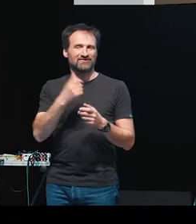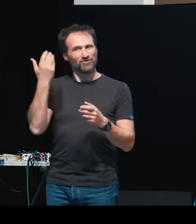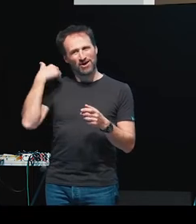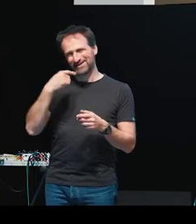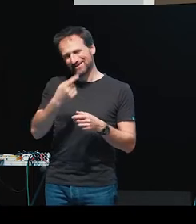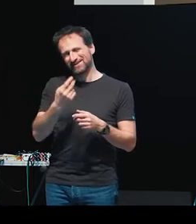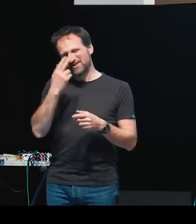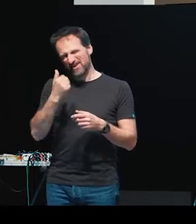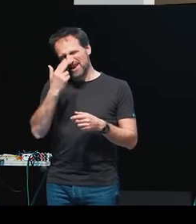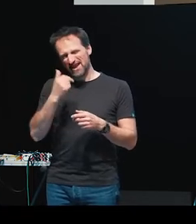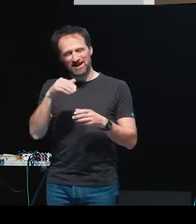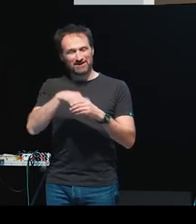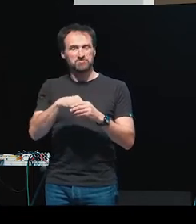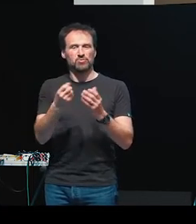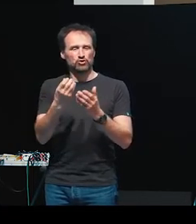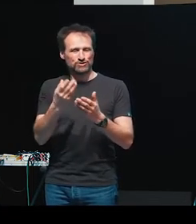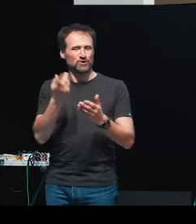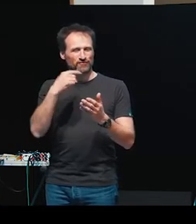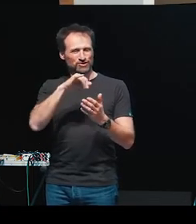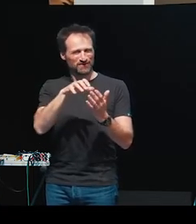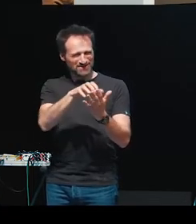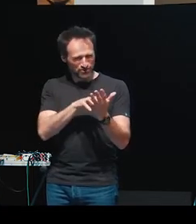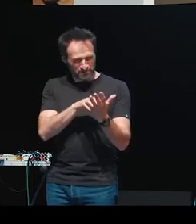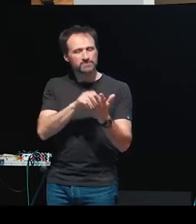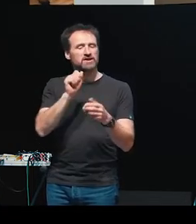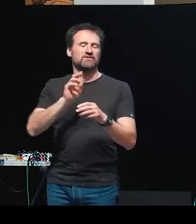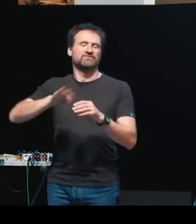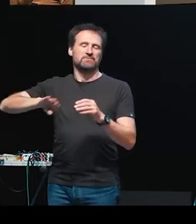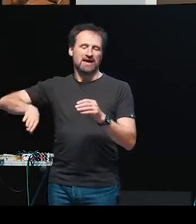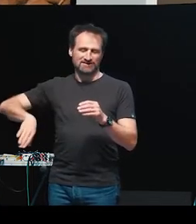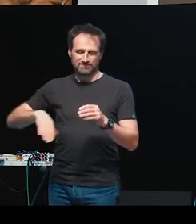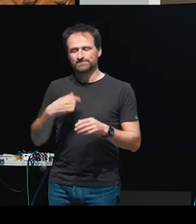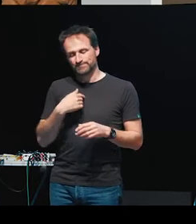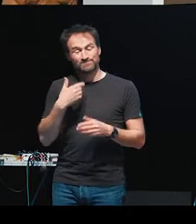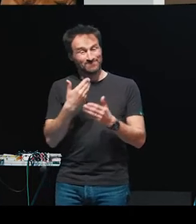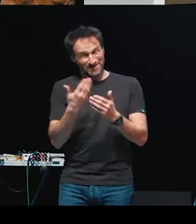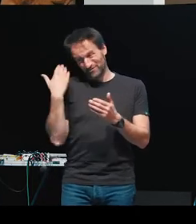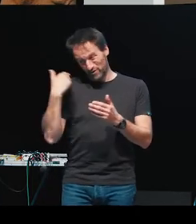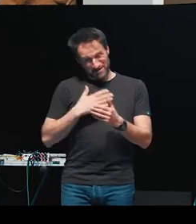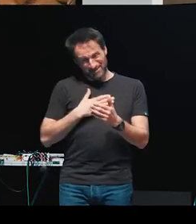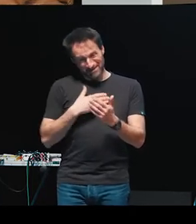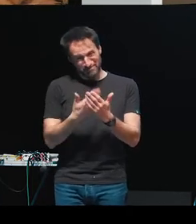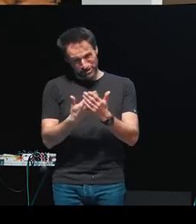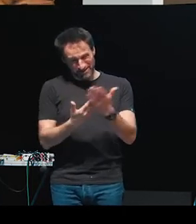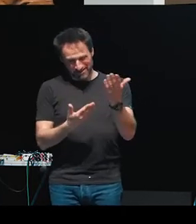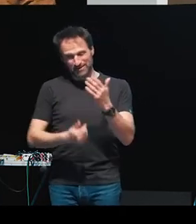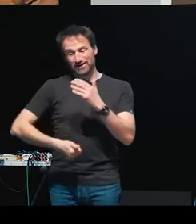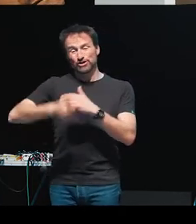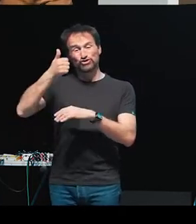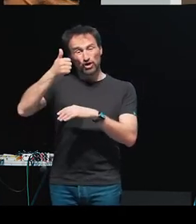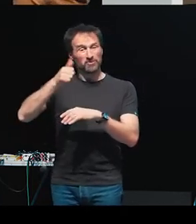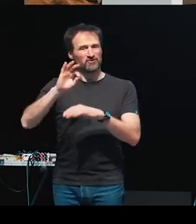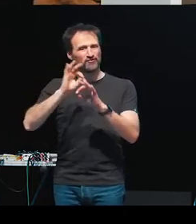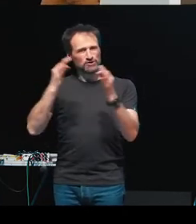at production. So if we go back to our original example, the top function is what we wanted to